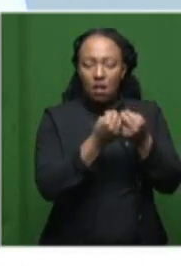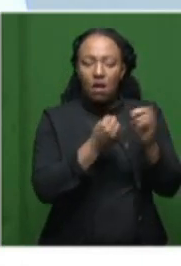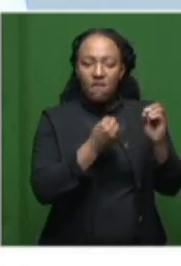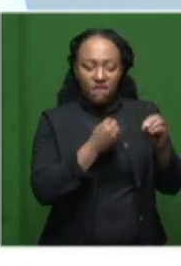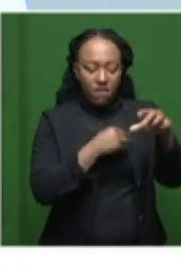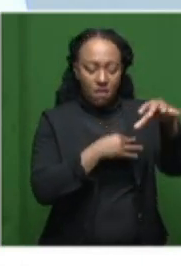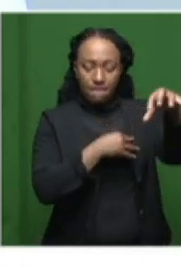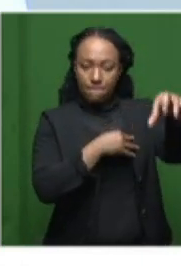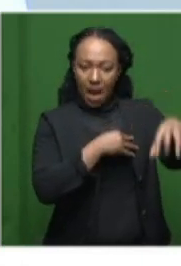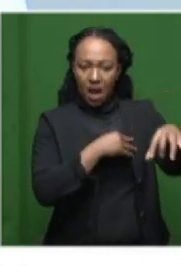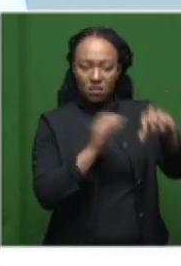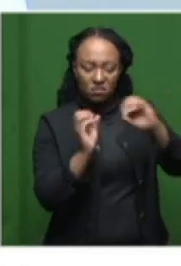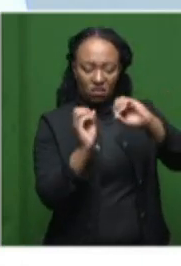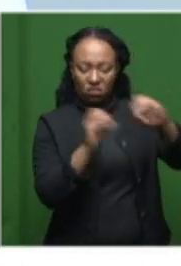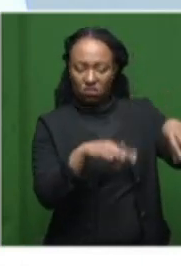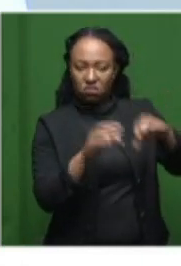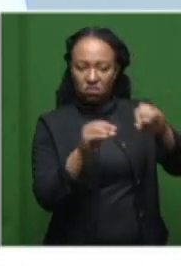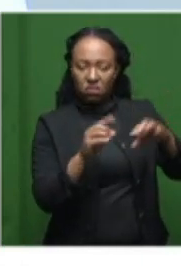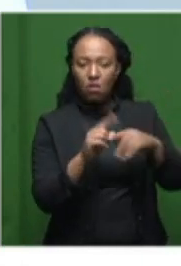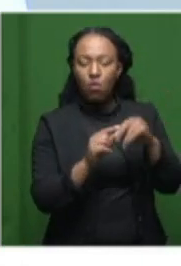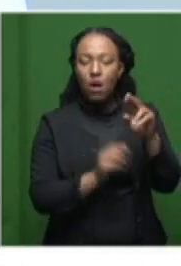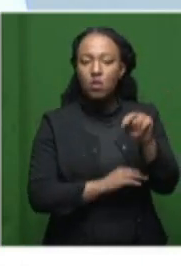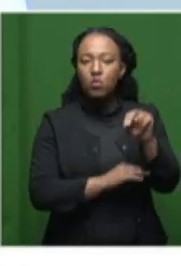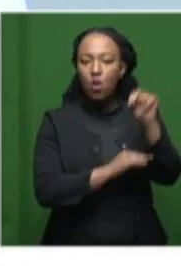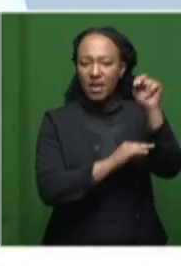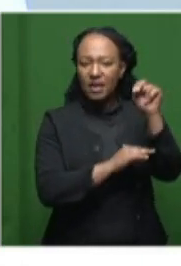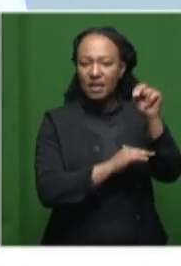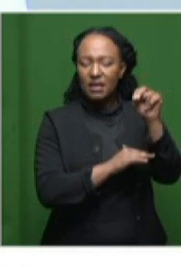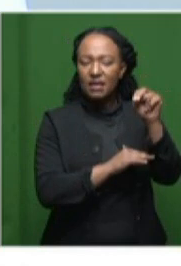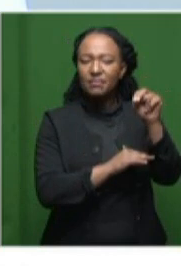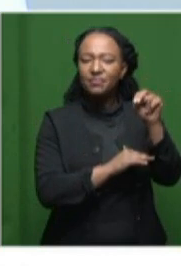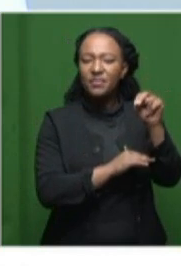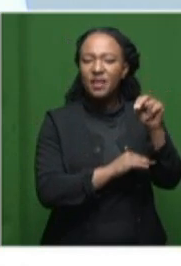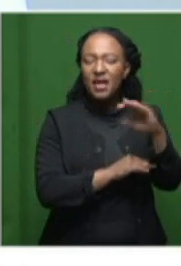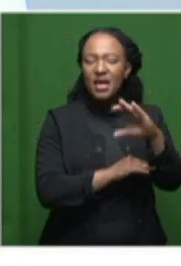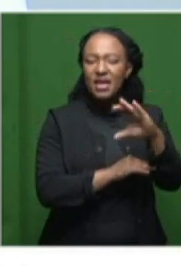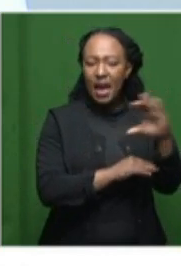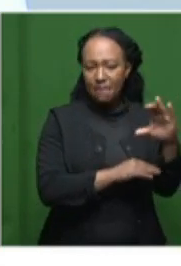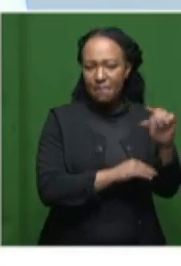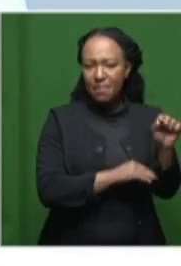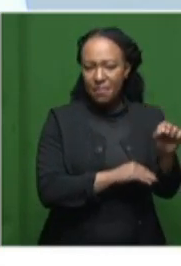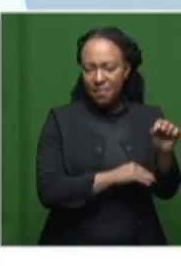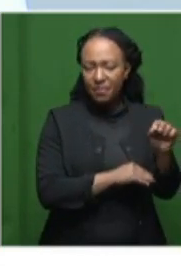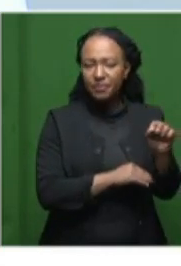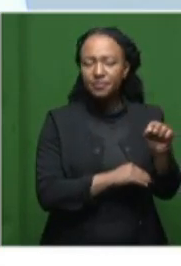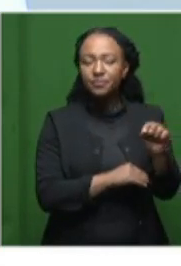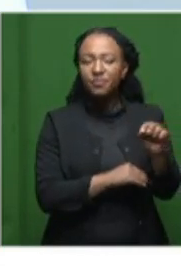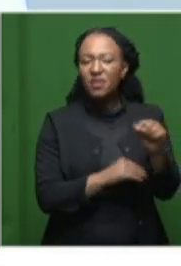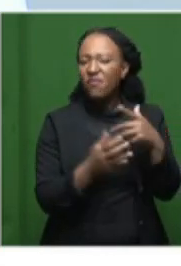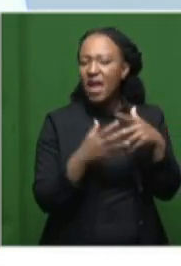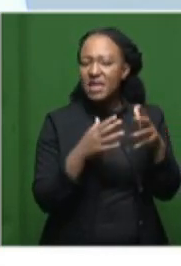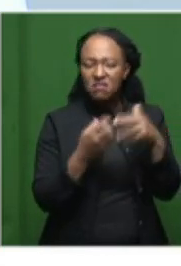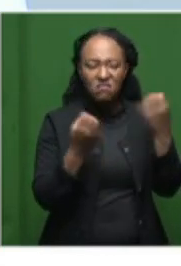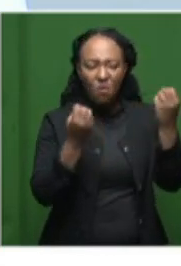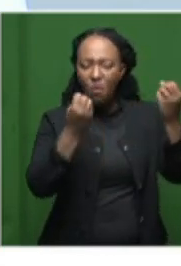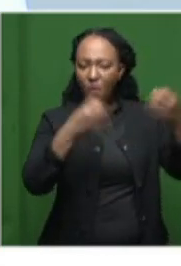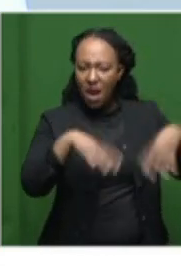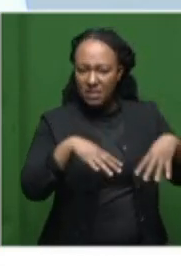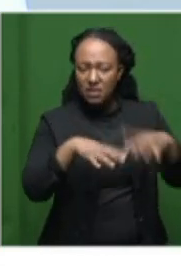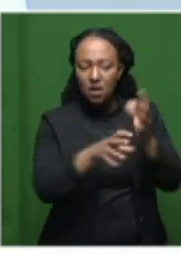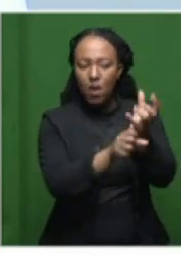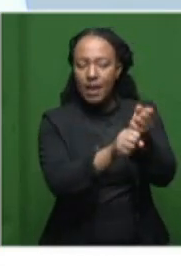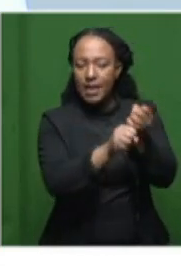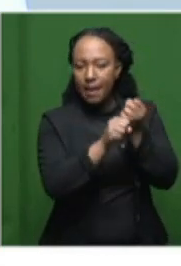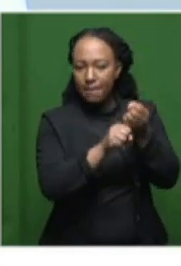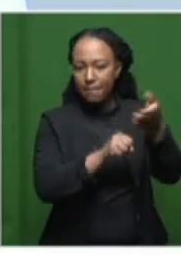situated in the Northern Cape. It's called the Valput, where nuclear waste is stored